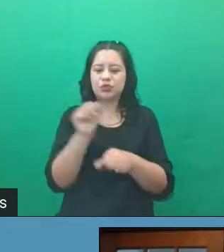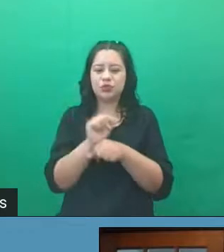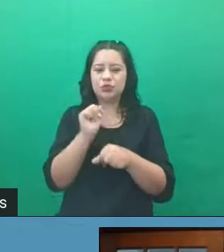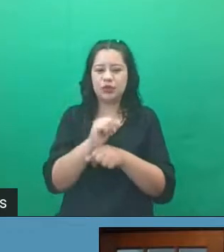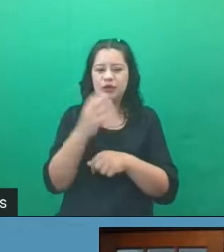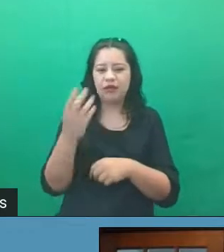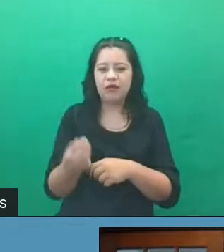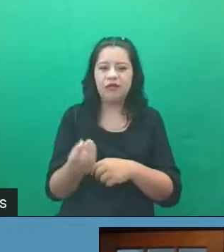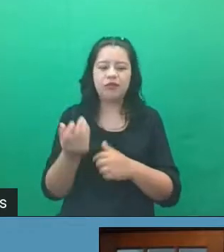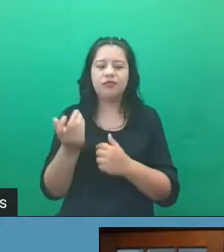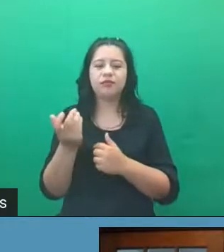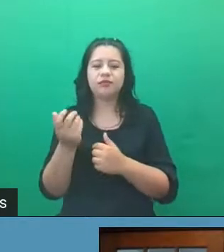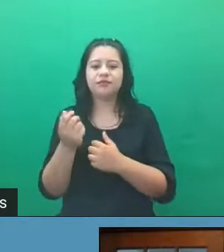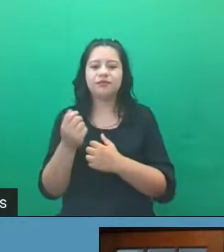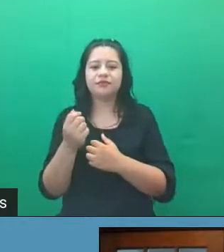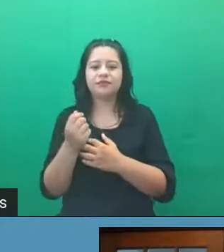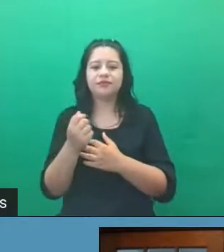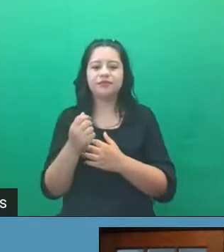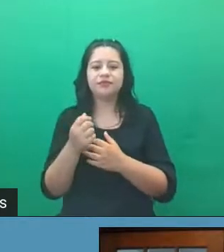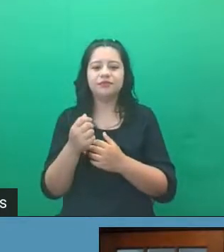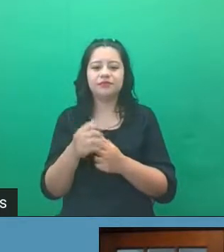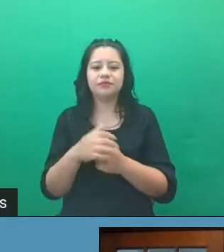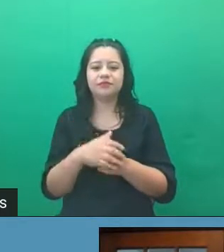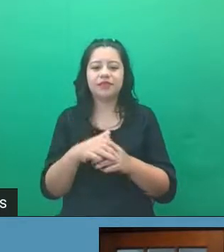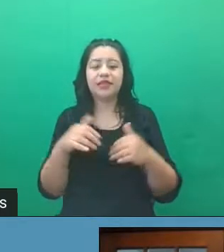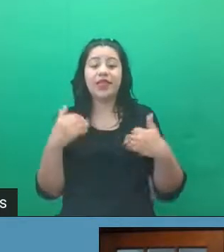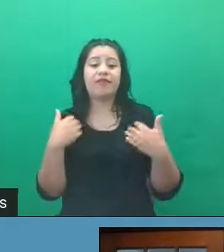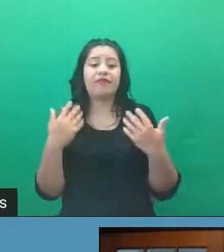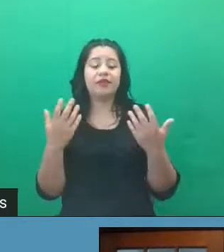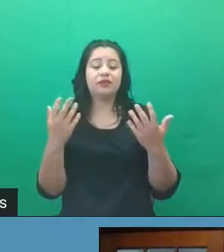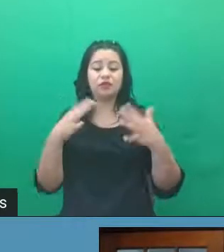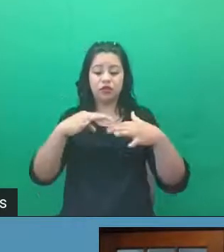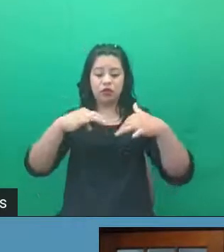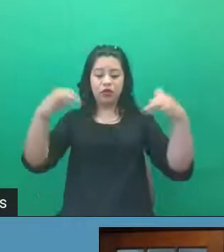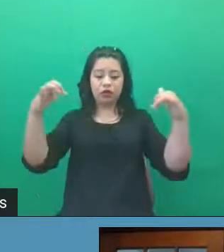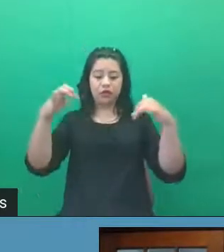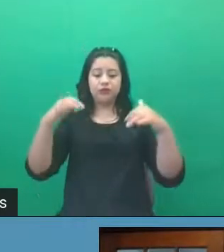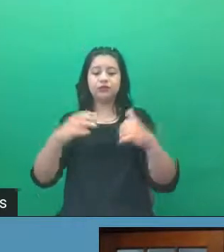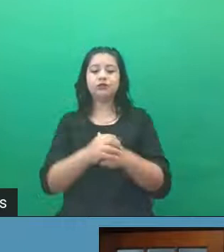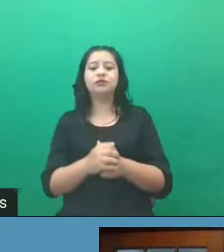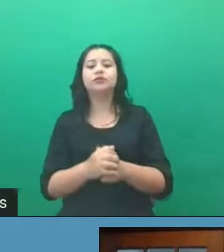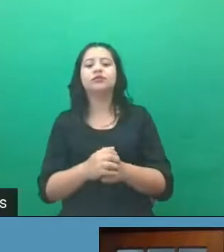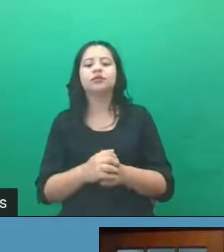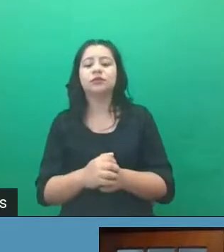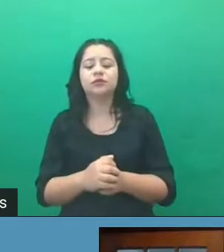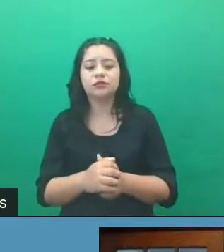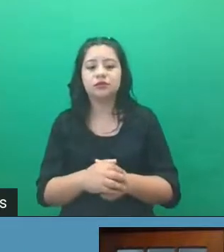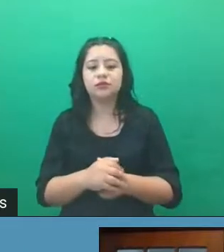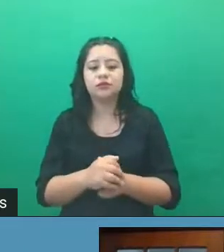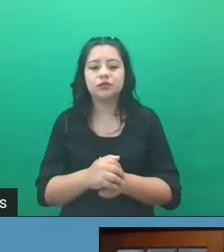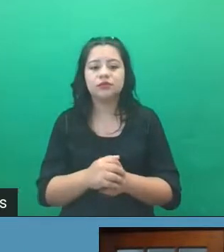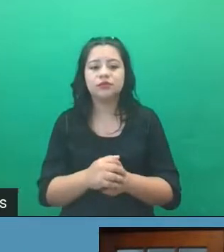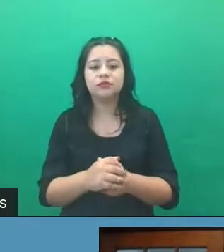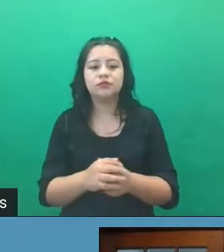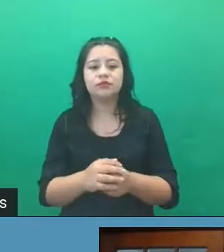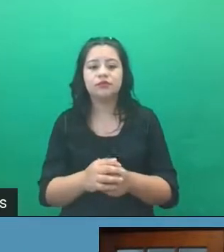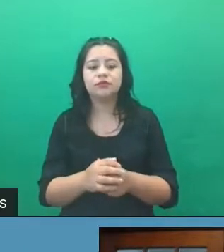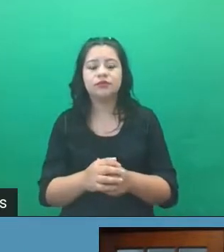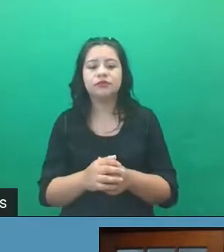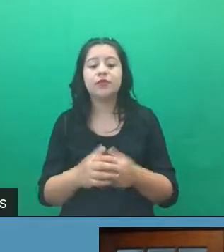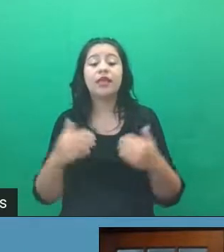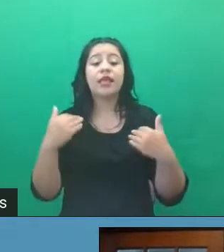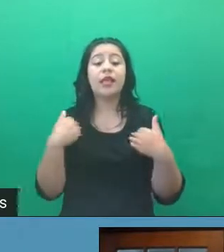in your mind in terms of, having the audience participation in the conference room, say, and then